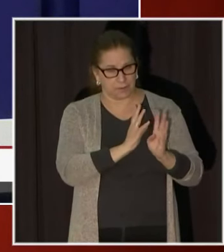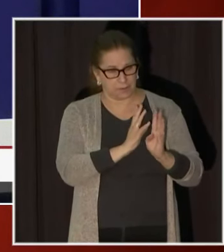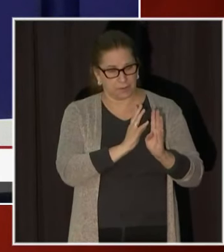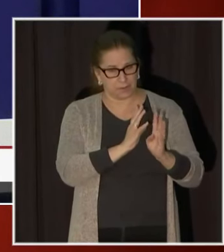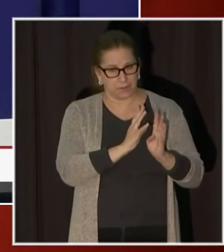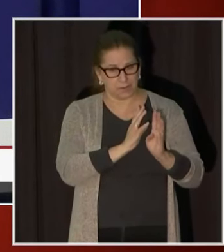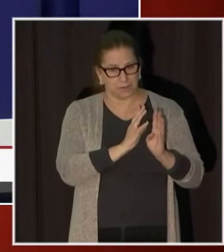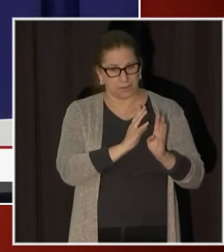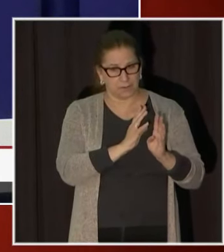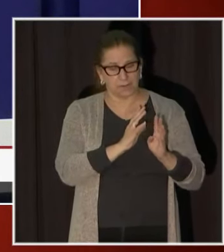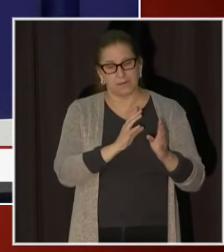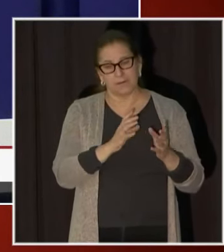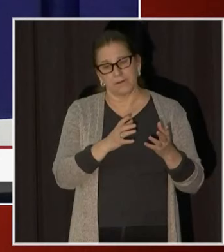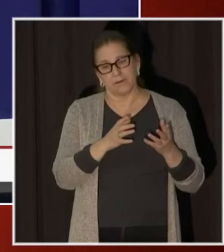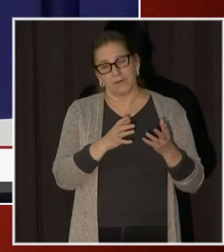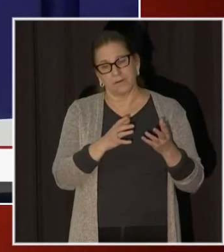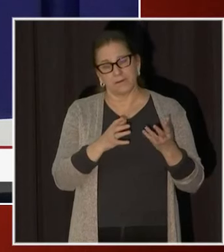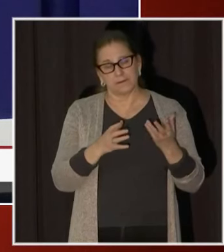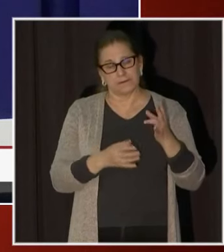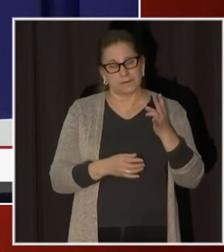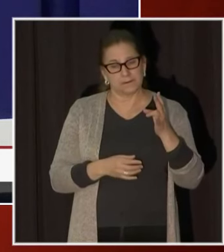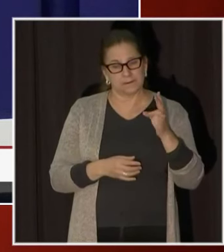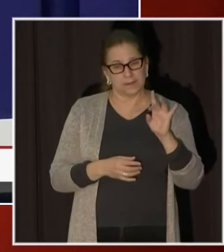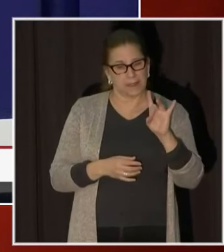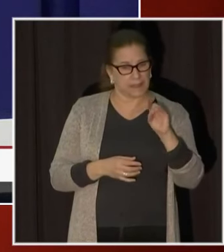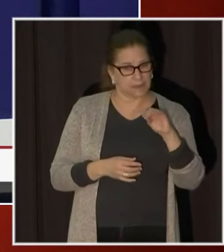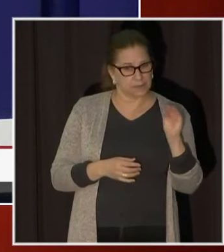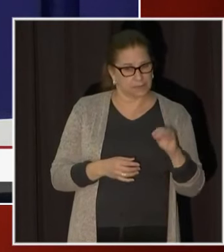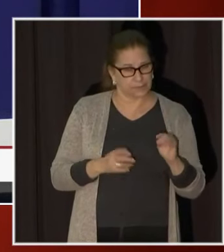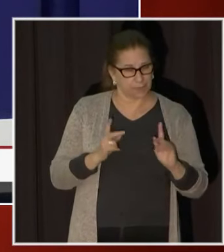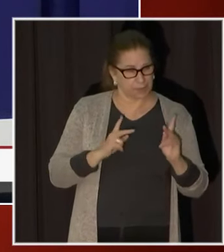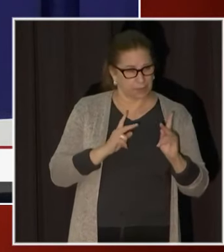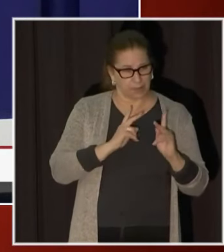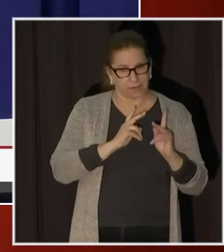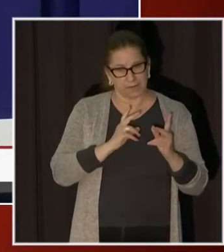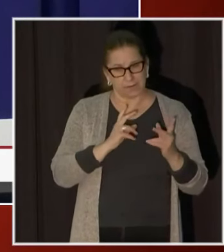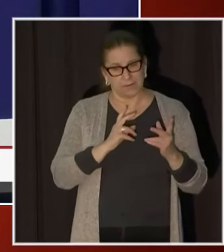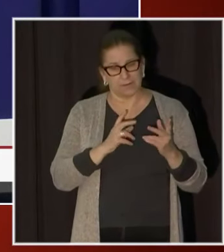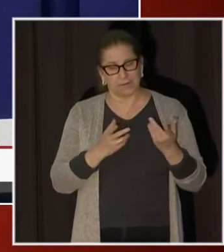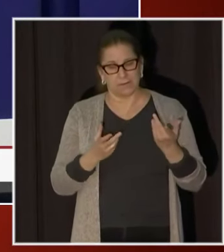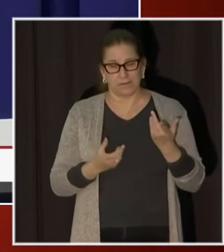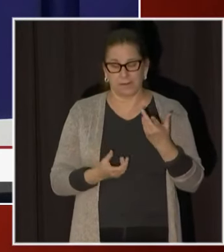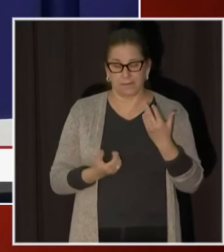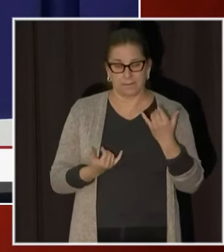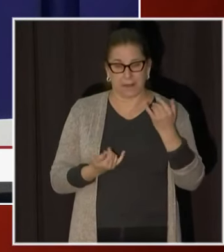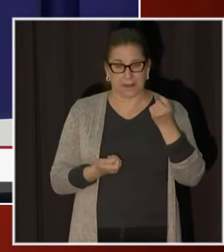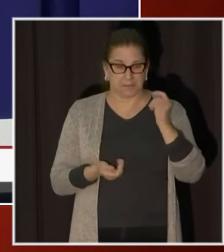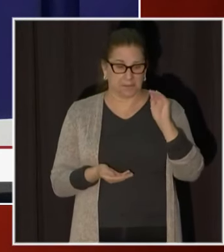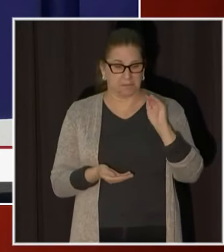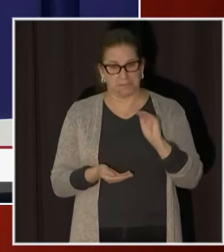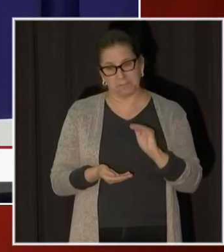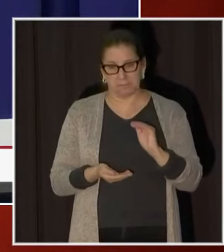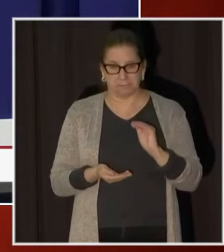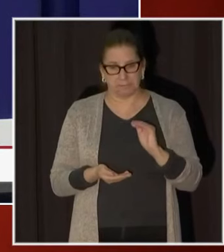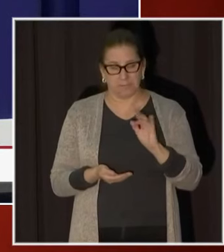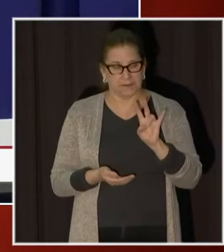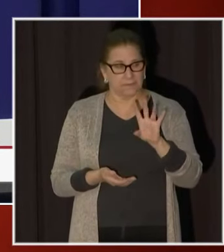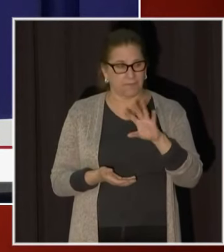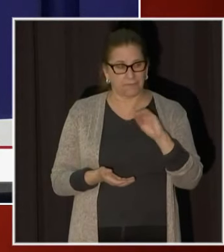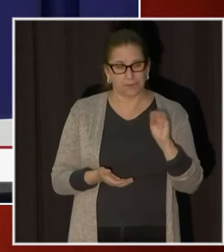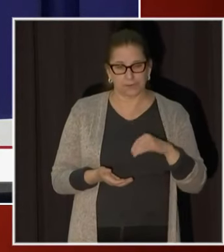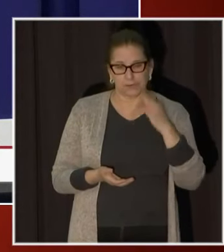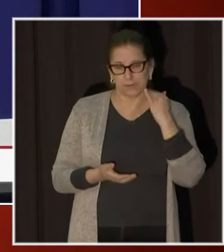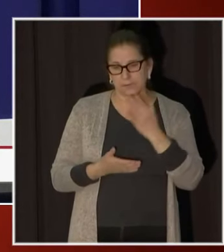79–80% of hospital capacity down to about 65% because of the elimination of